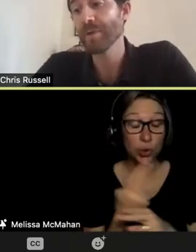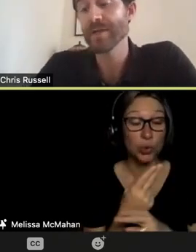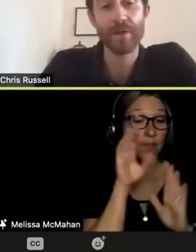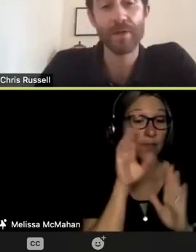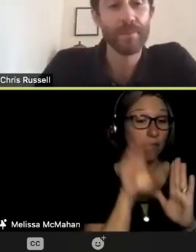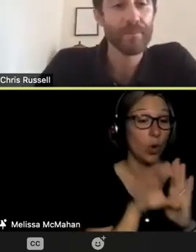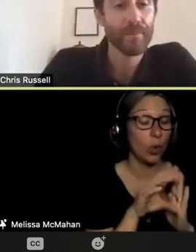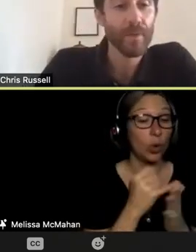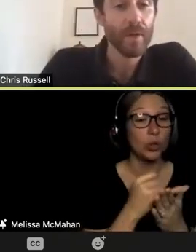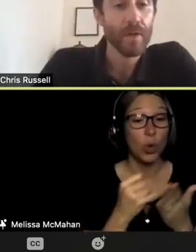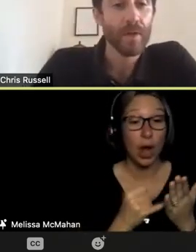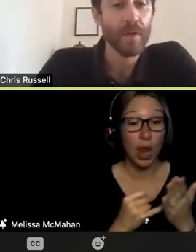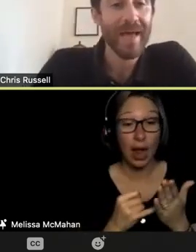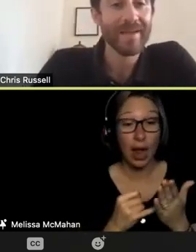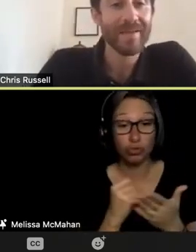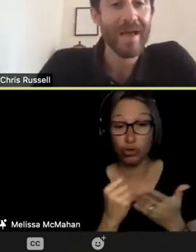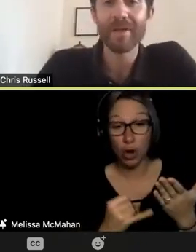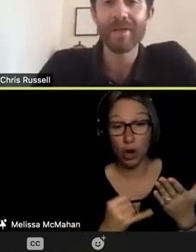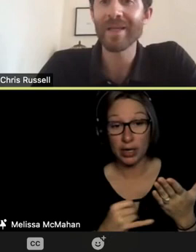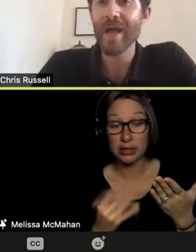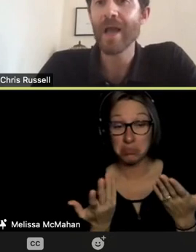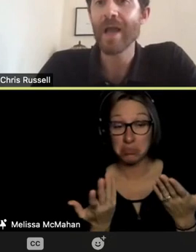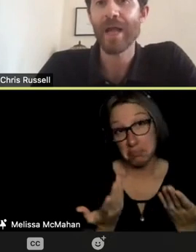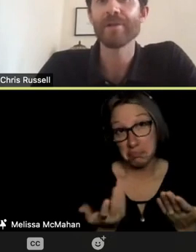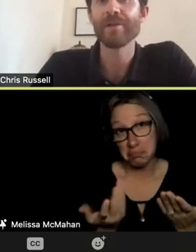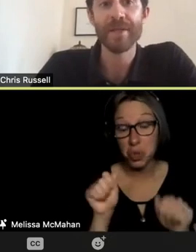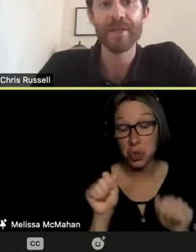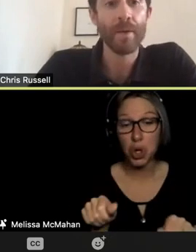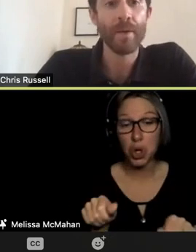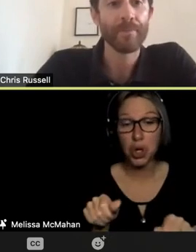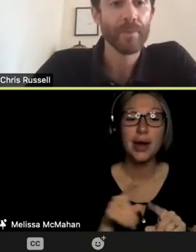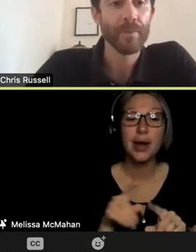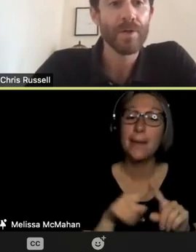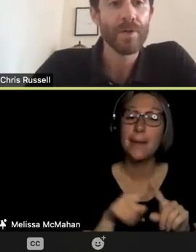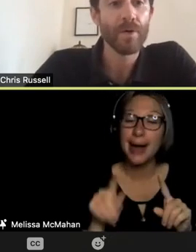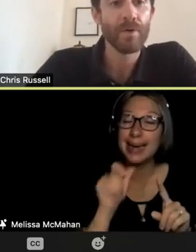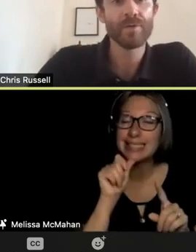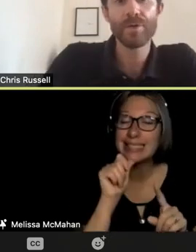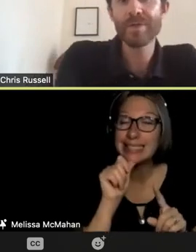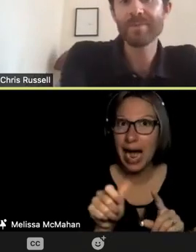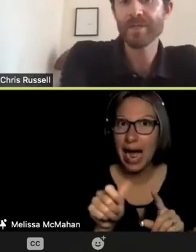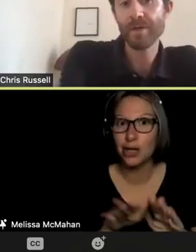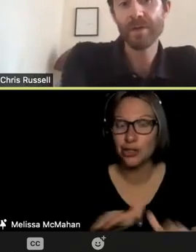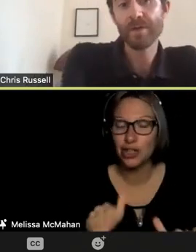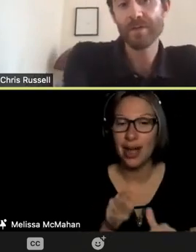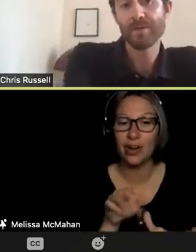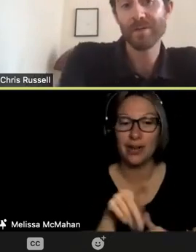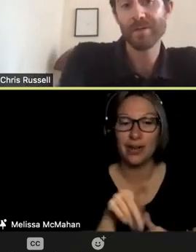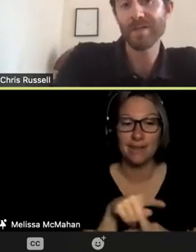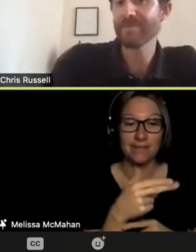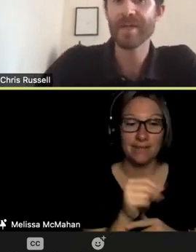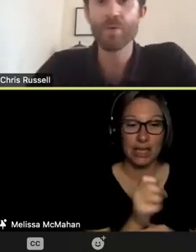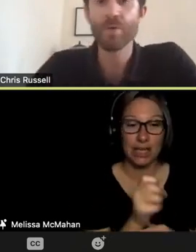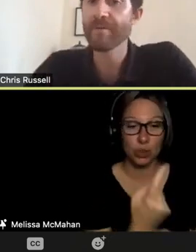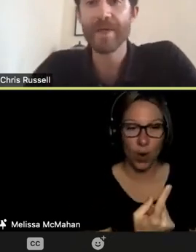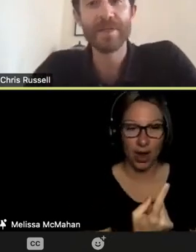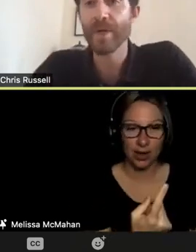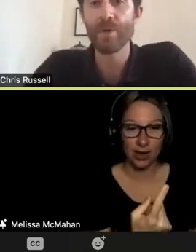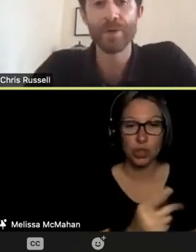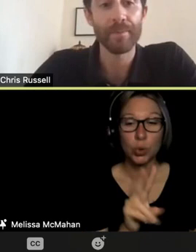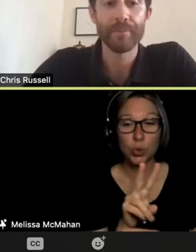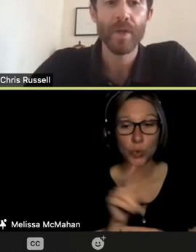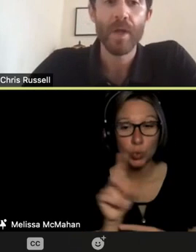who would be considered. That is definitely not a child in phase 1. So 2D materials is phase 2